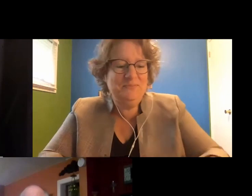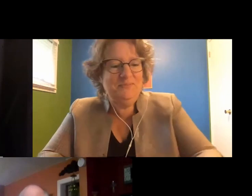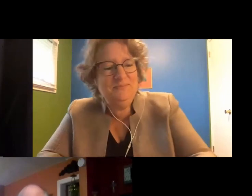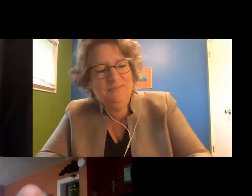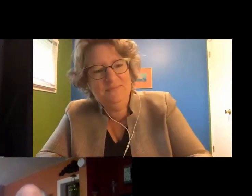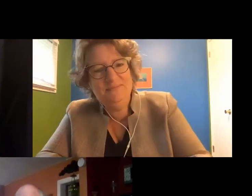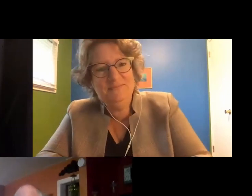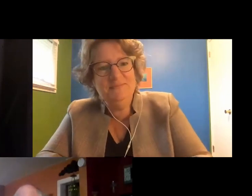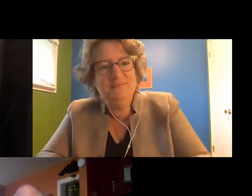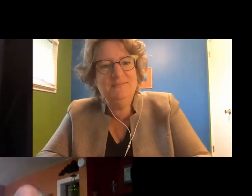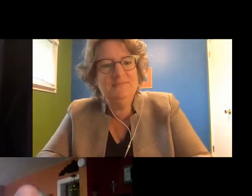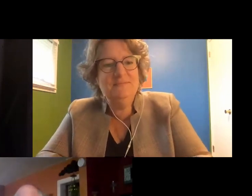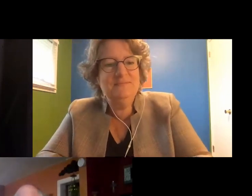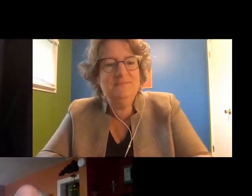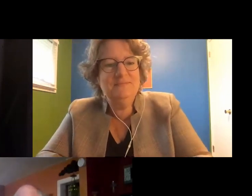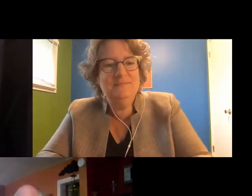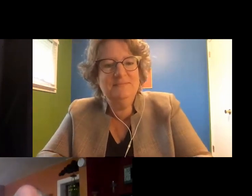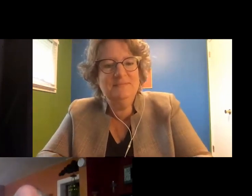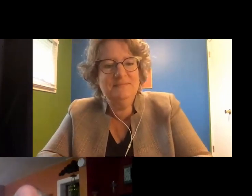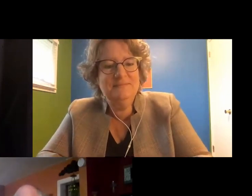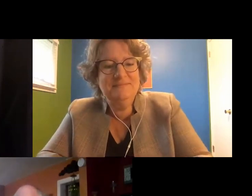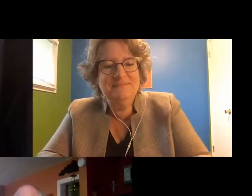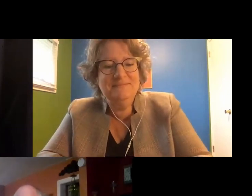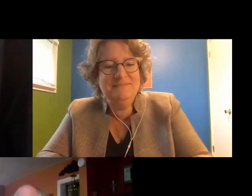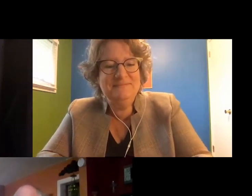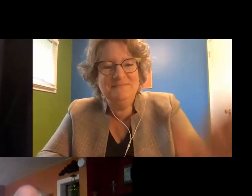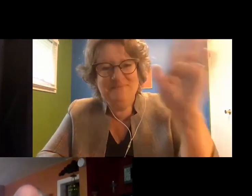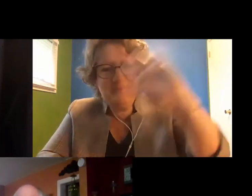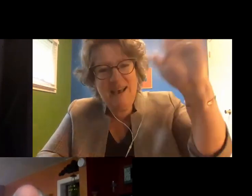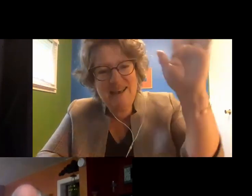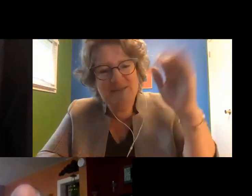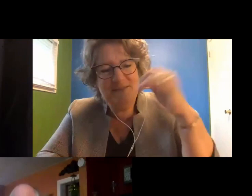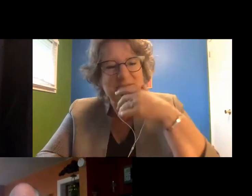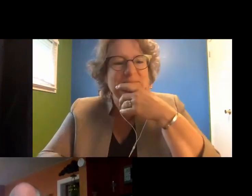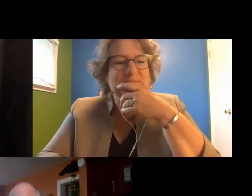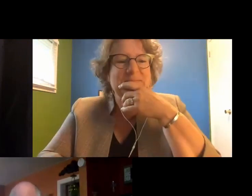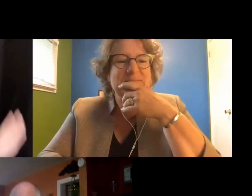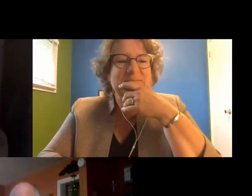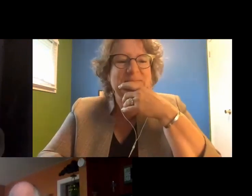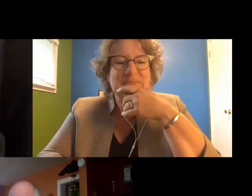Bye.